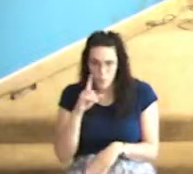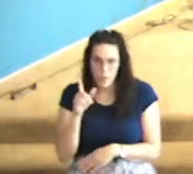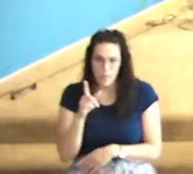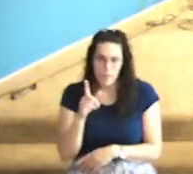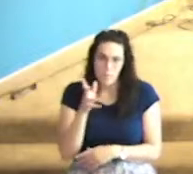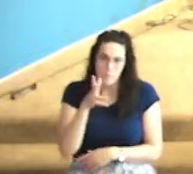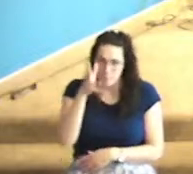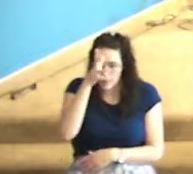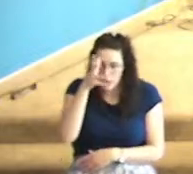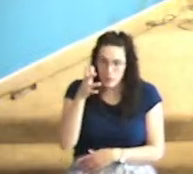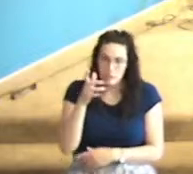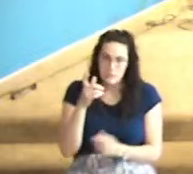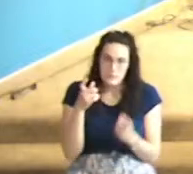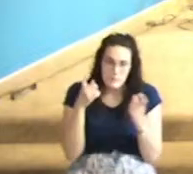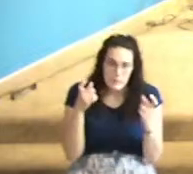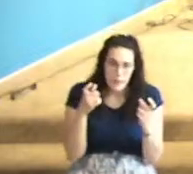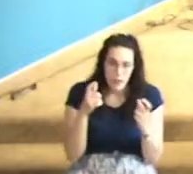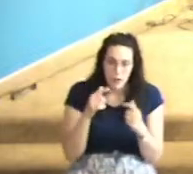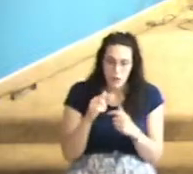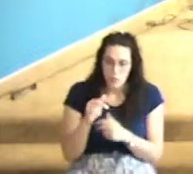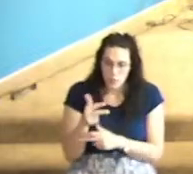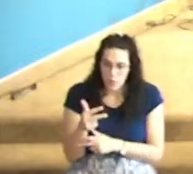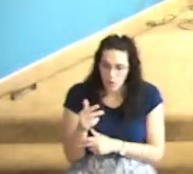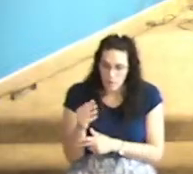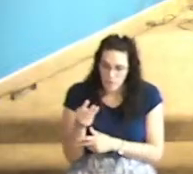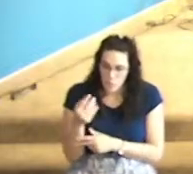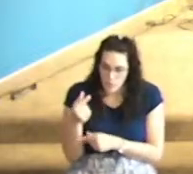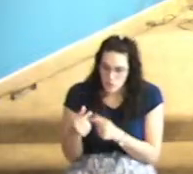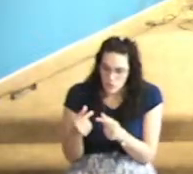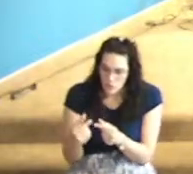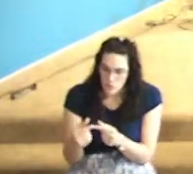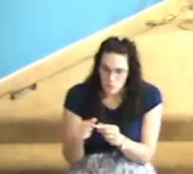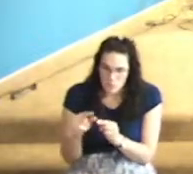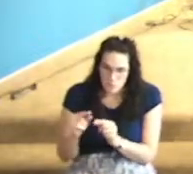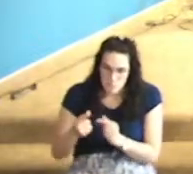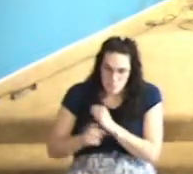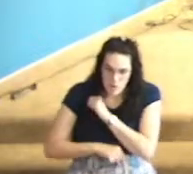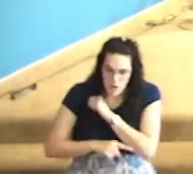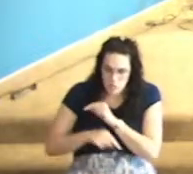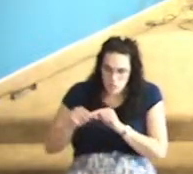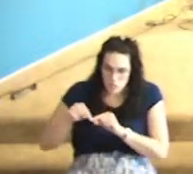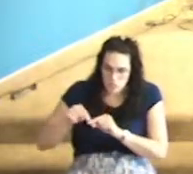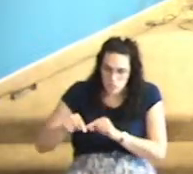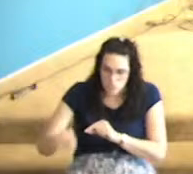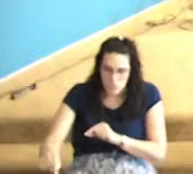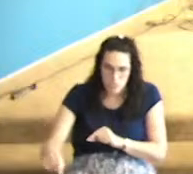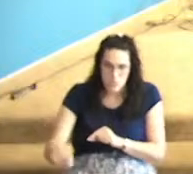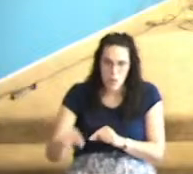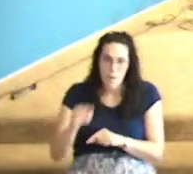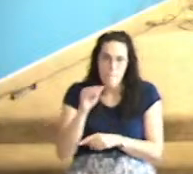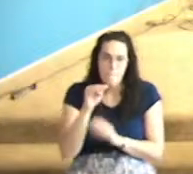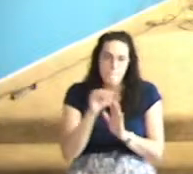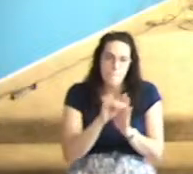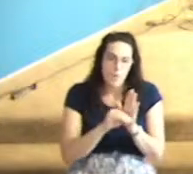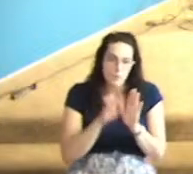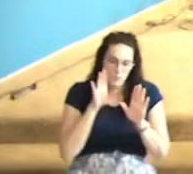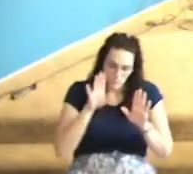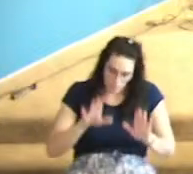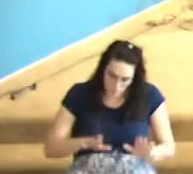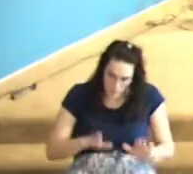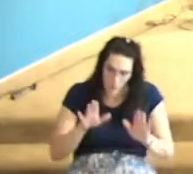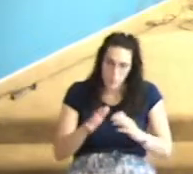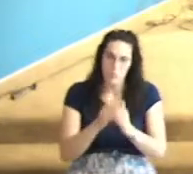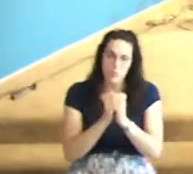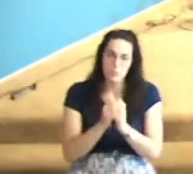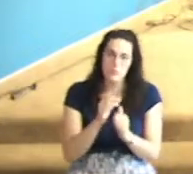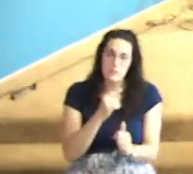the third and fourth generation. Moses bowed to the ground at once and worshiped. Lord, he said, if I